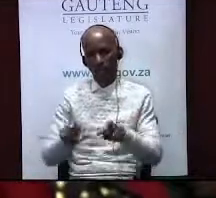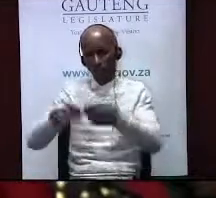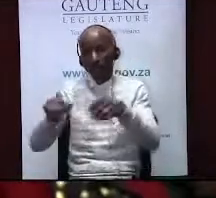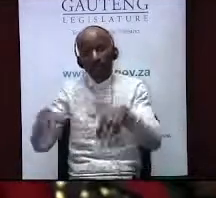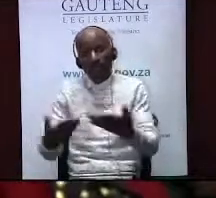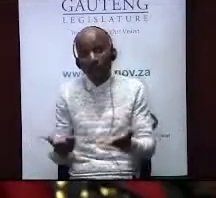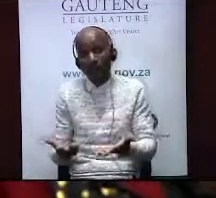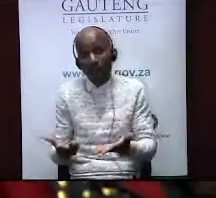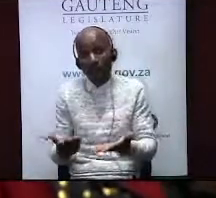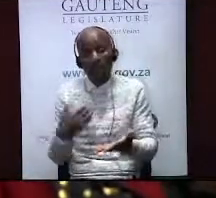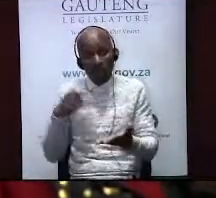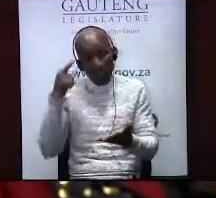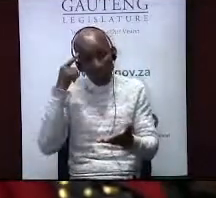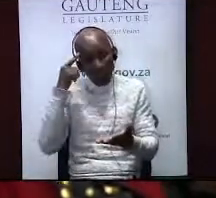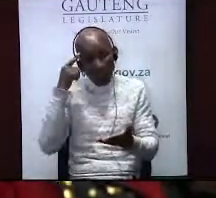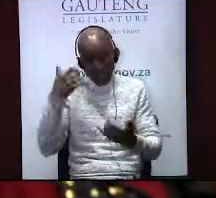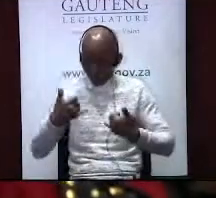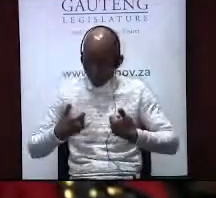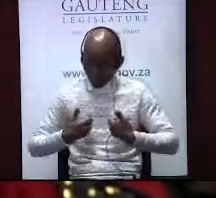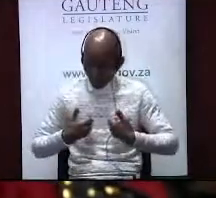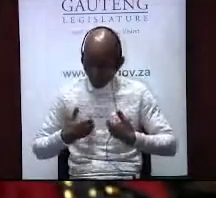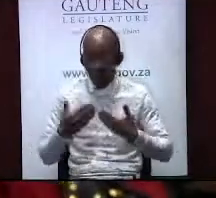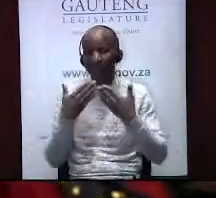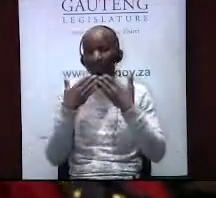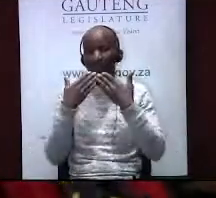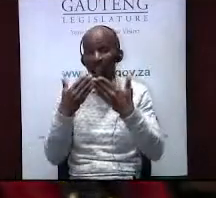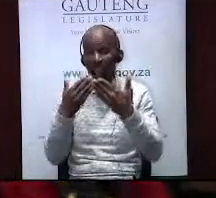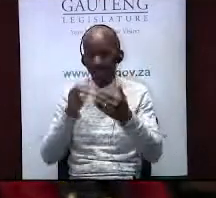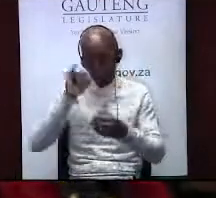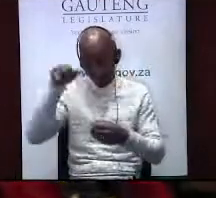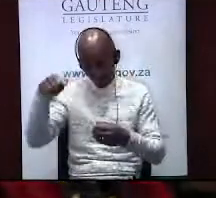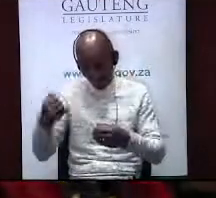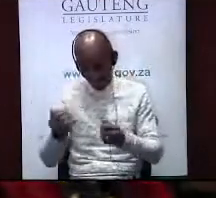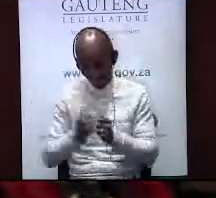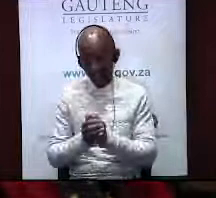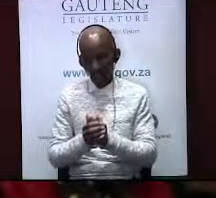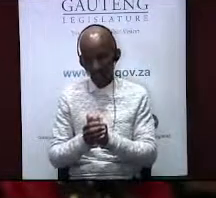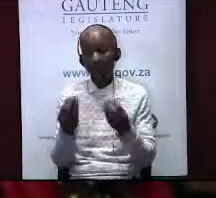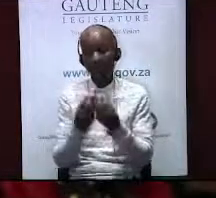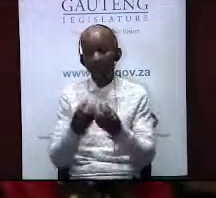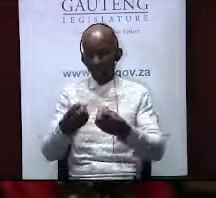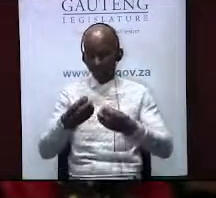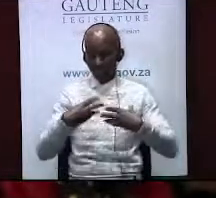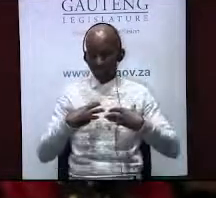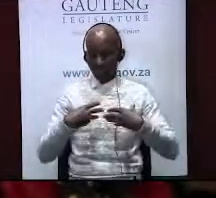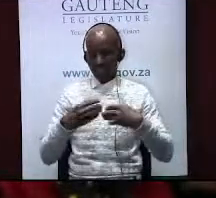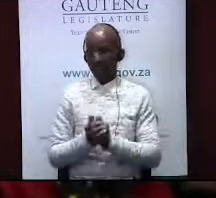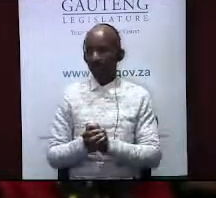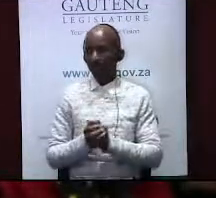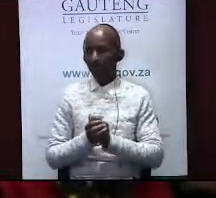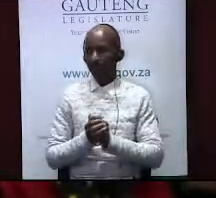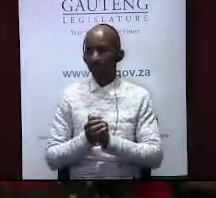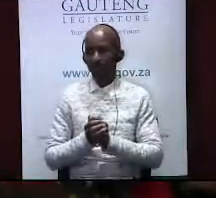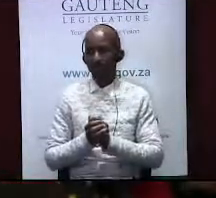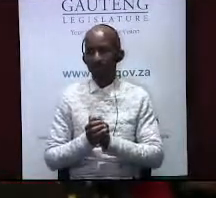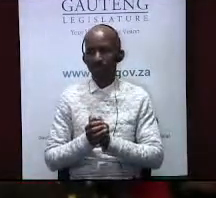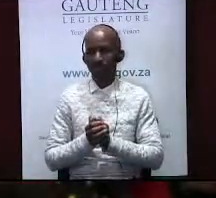And you know, it was so painful. Thank you, Ray, for the toiletries that you brought to us.